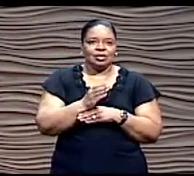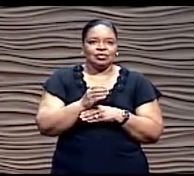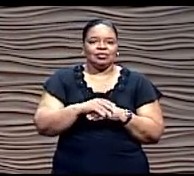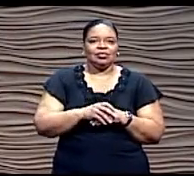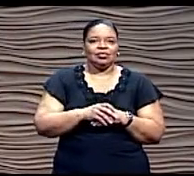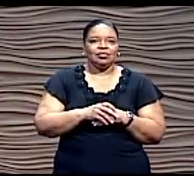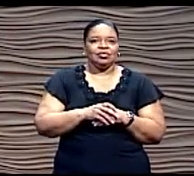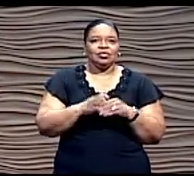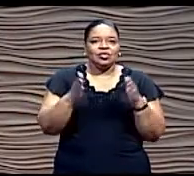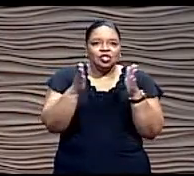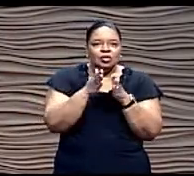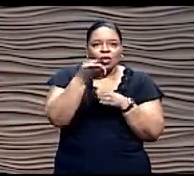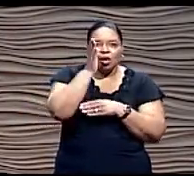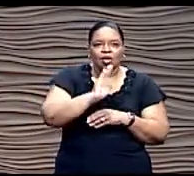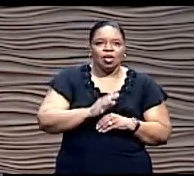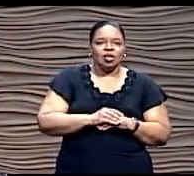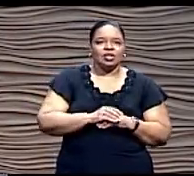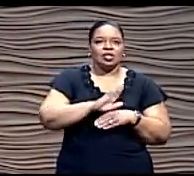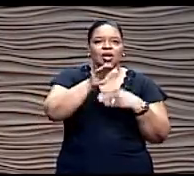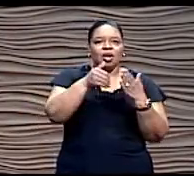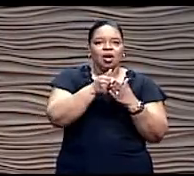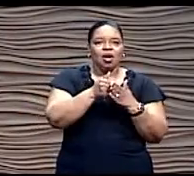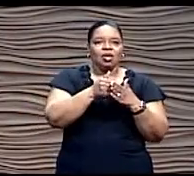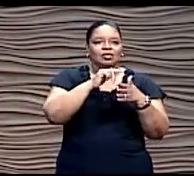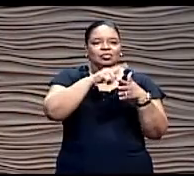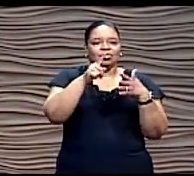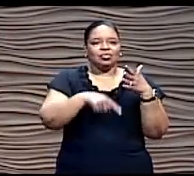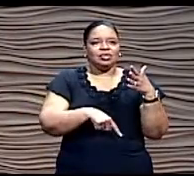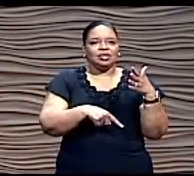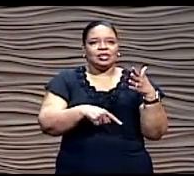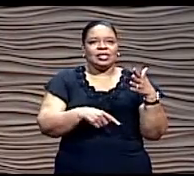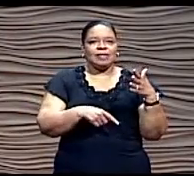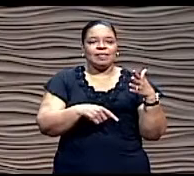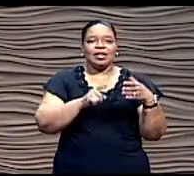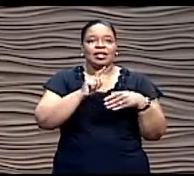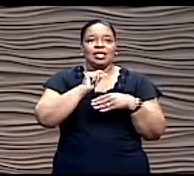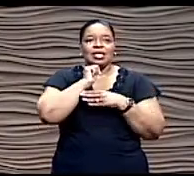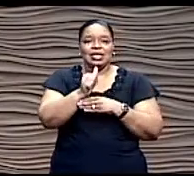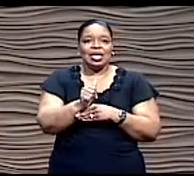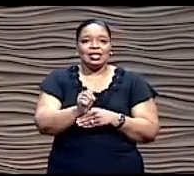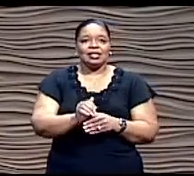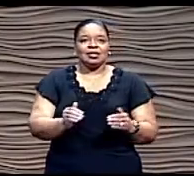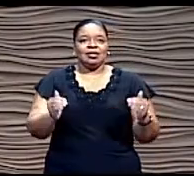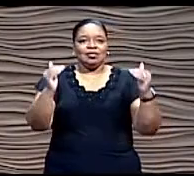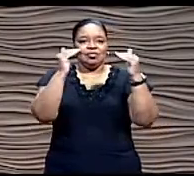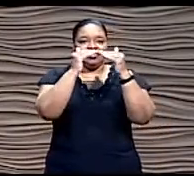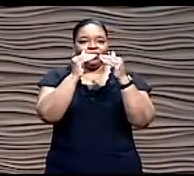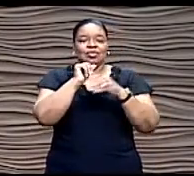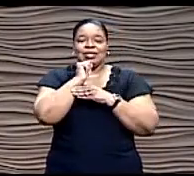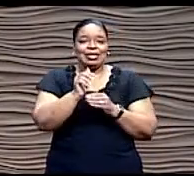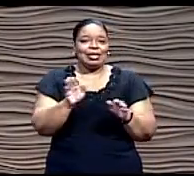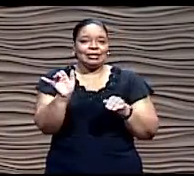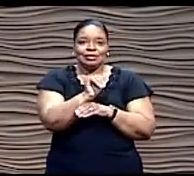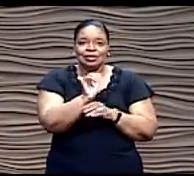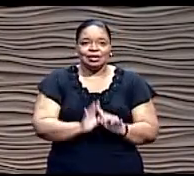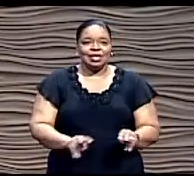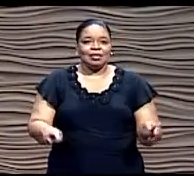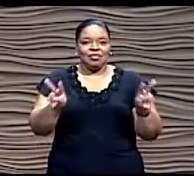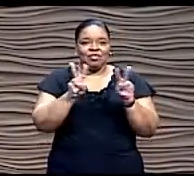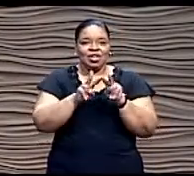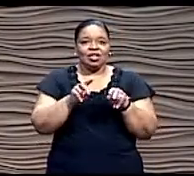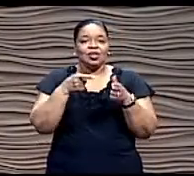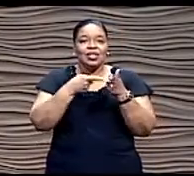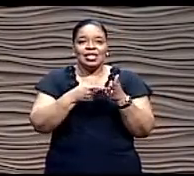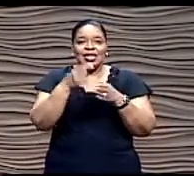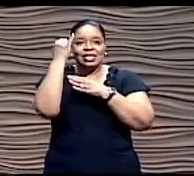semi-gods. All of these gods pale in comparison to him. This image reminds us